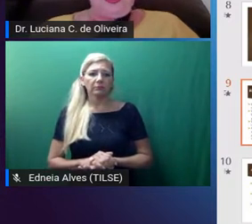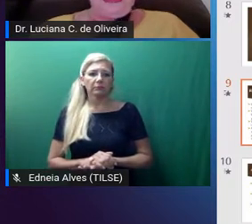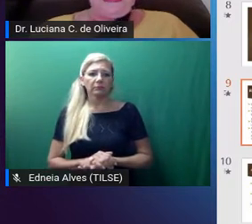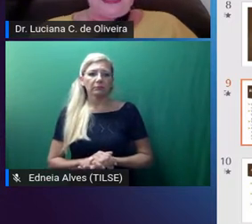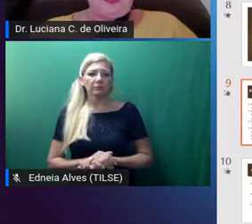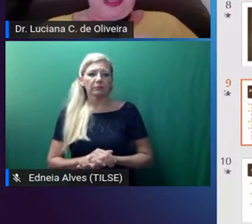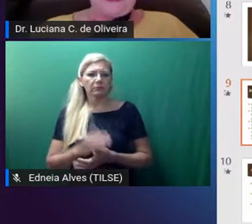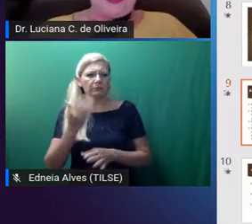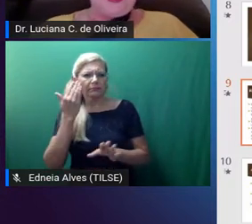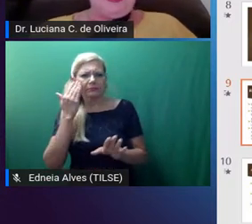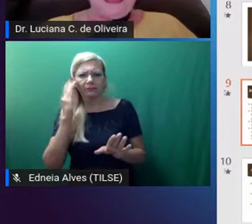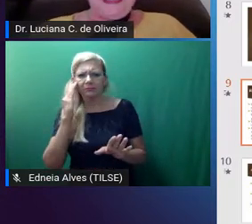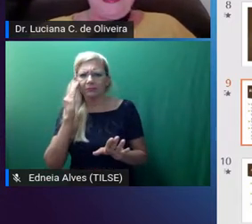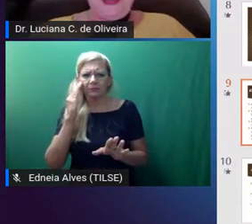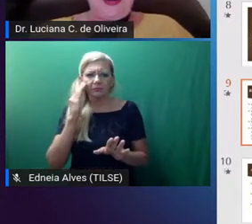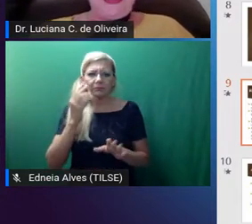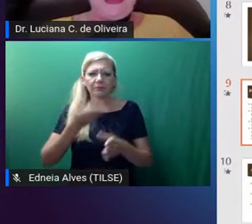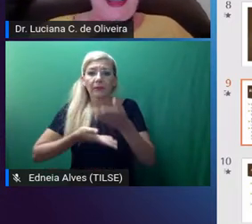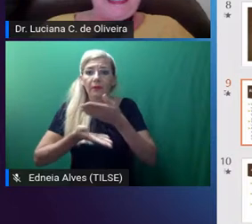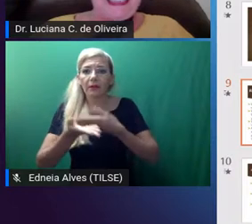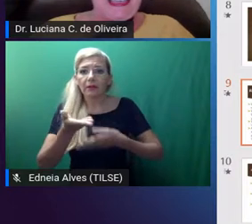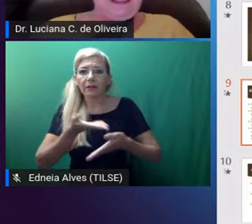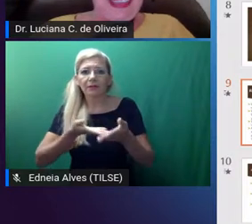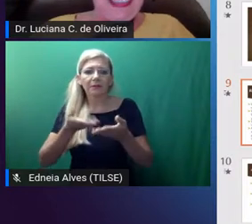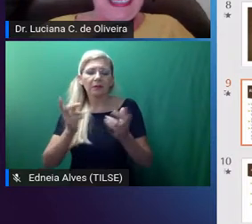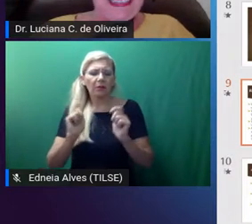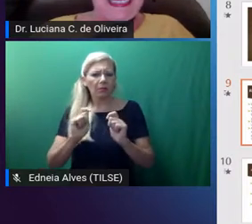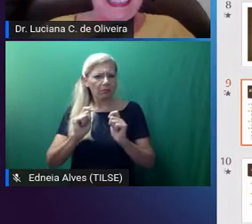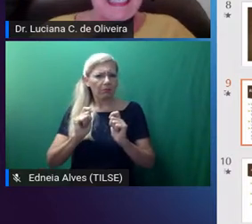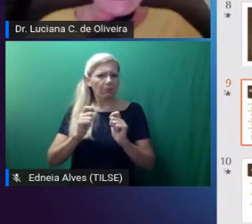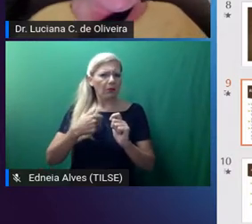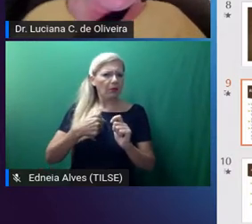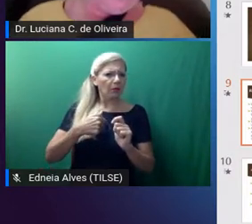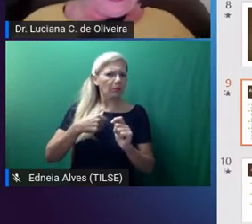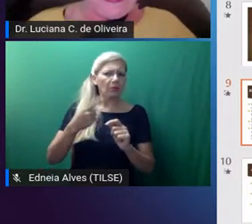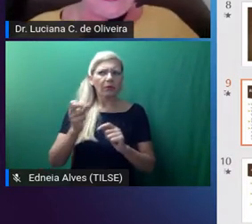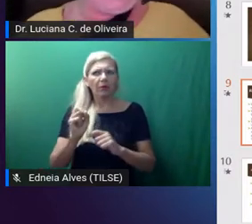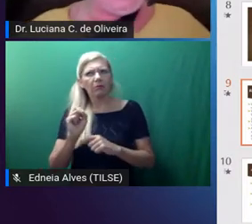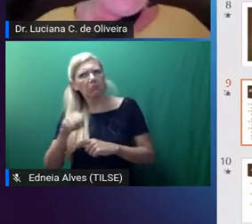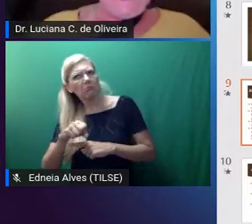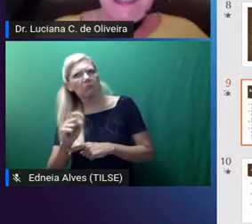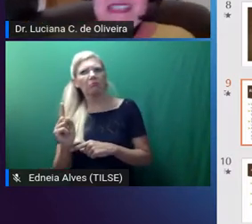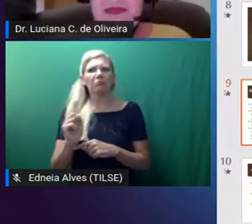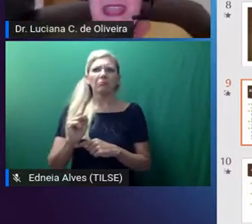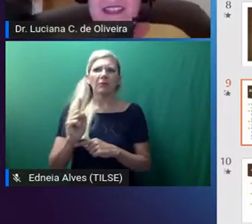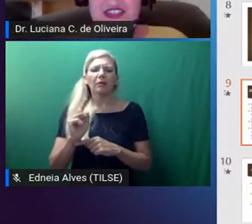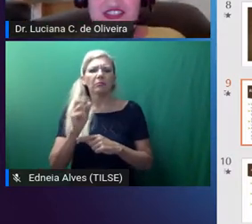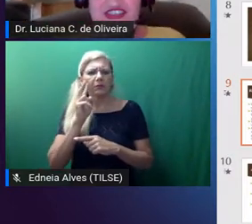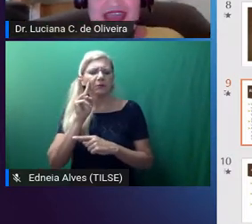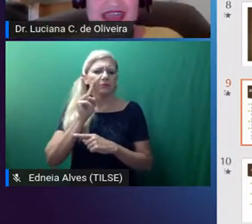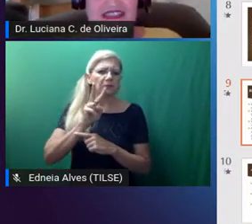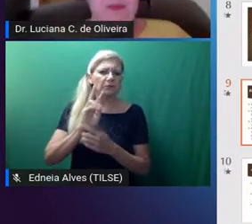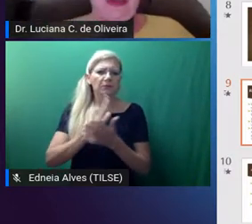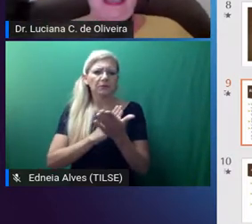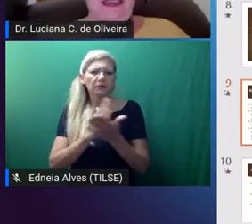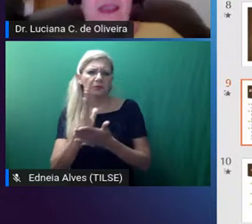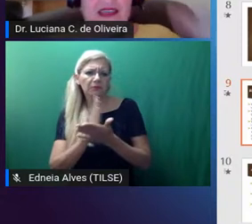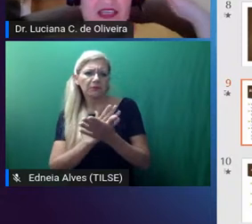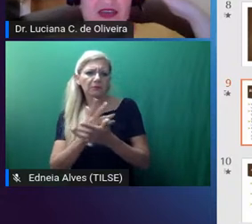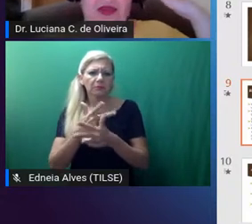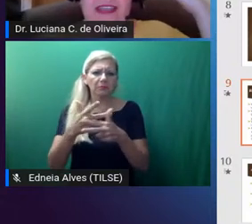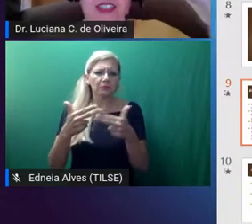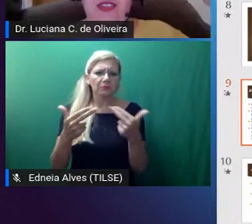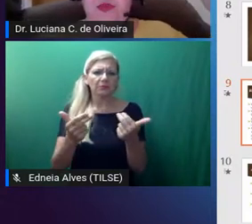I don't know if you can interact with me or not, if I can see some answers to that,